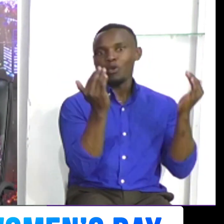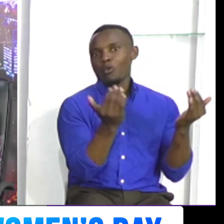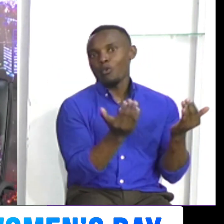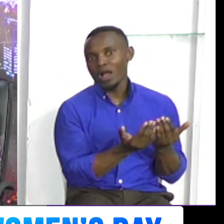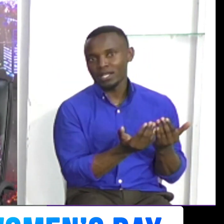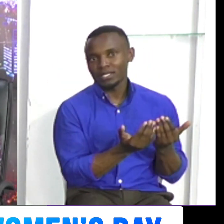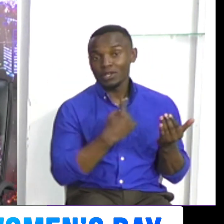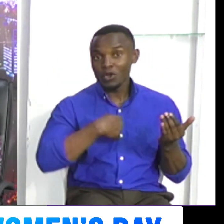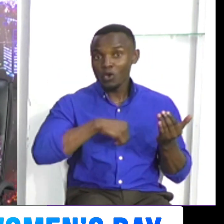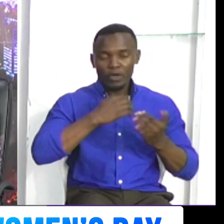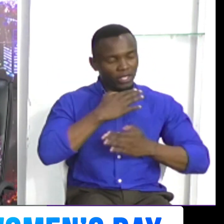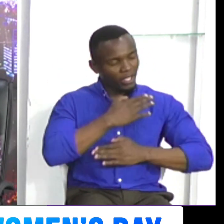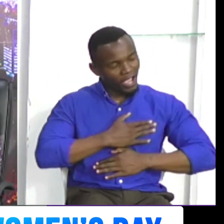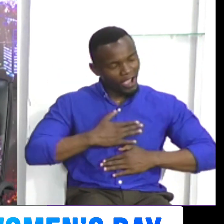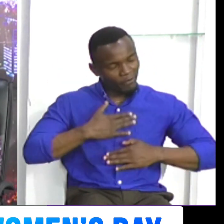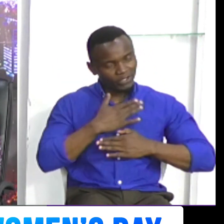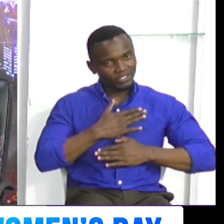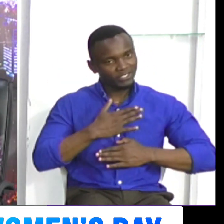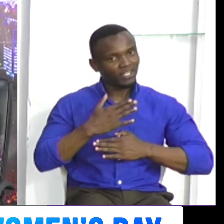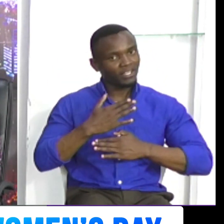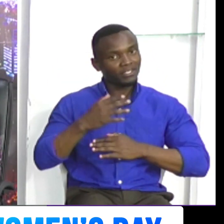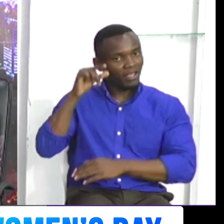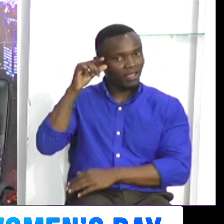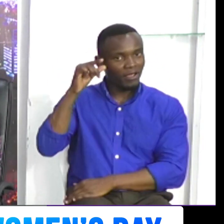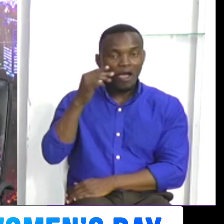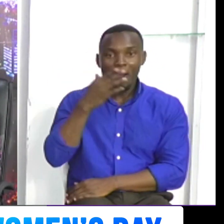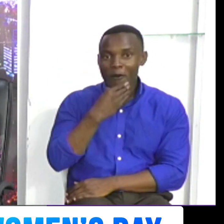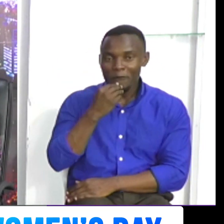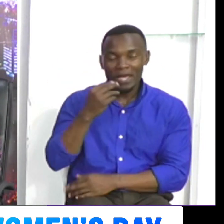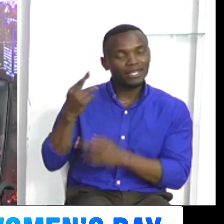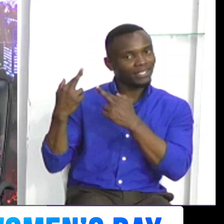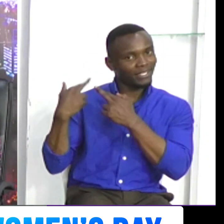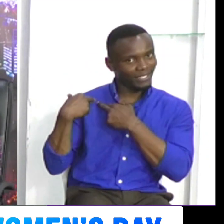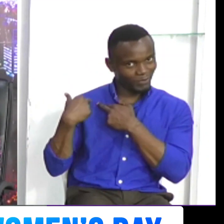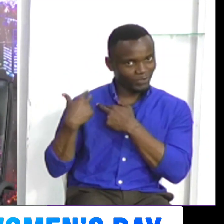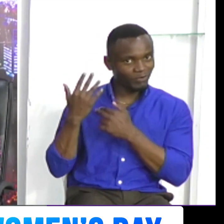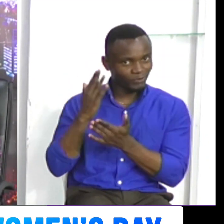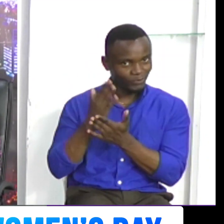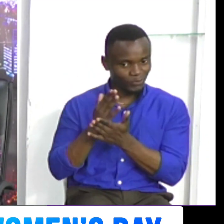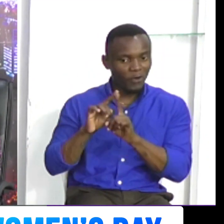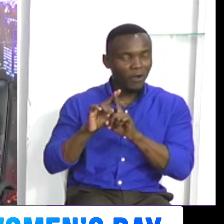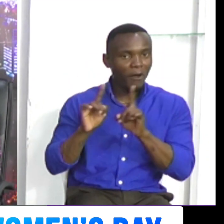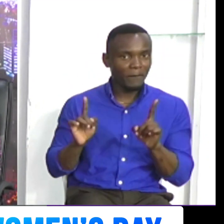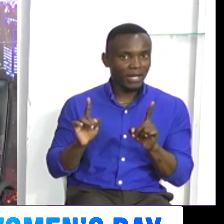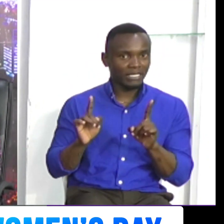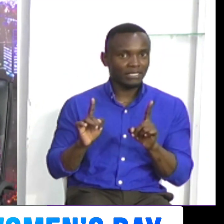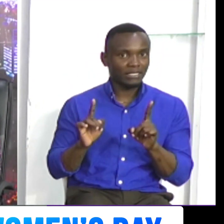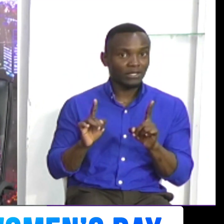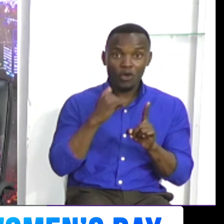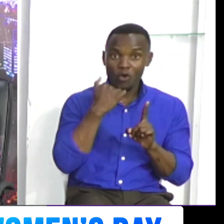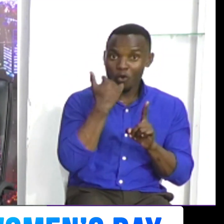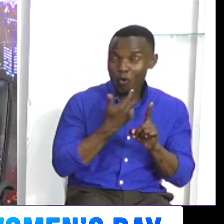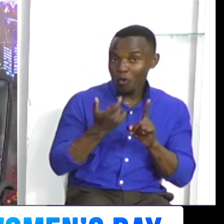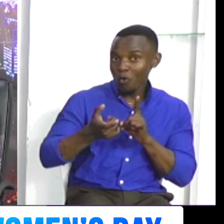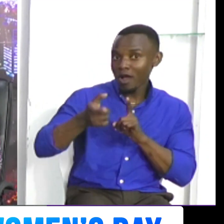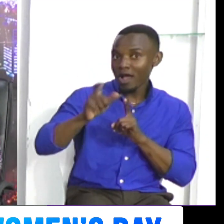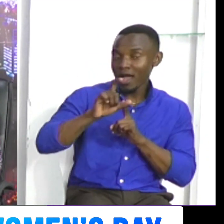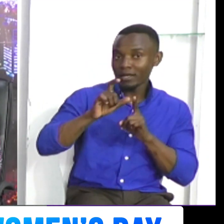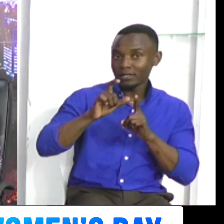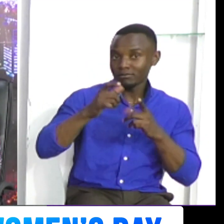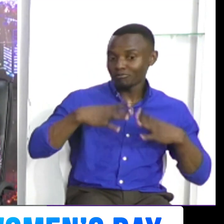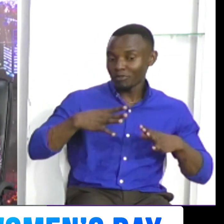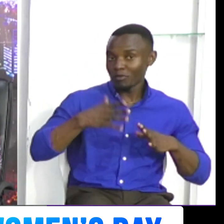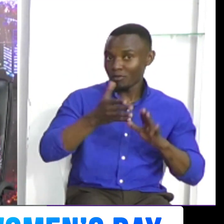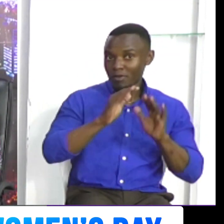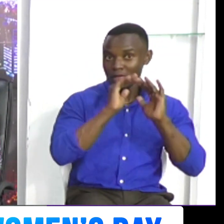We appreciate and respect the role of the male gender, but multipliers are women. That is the